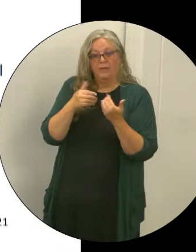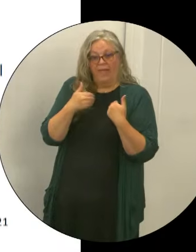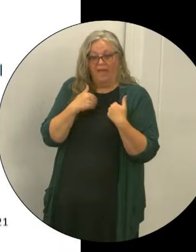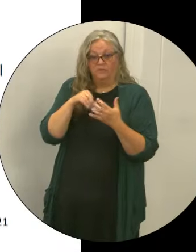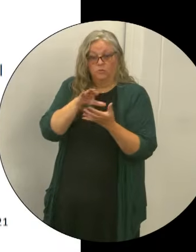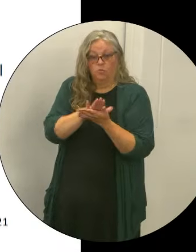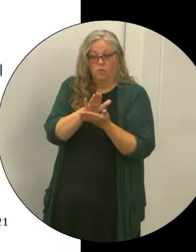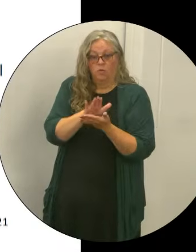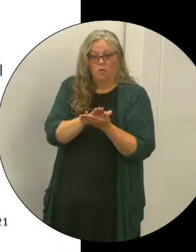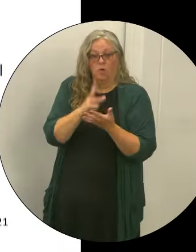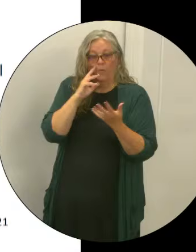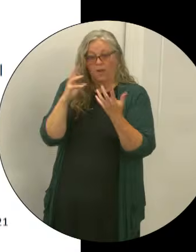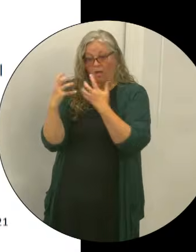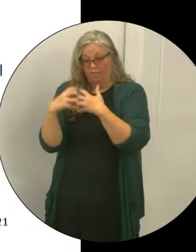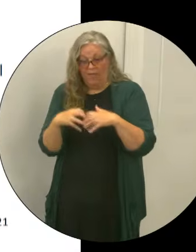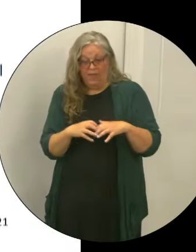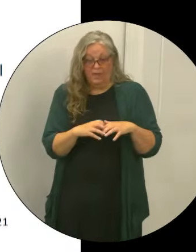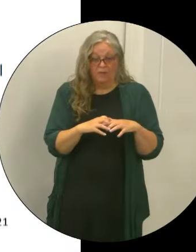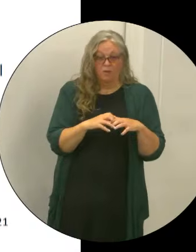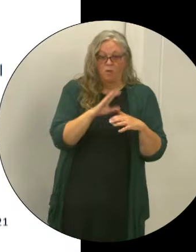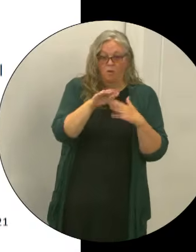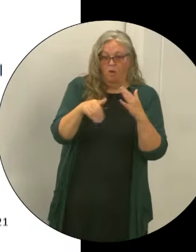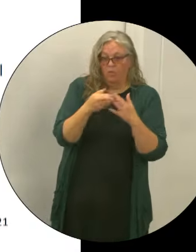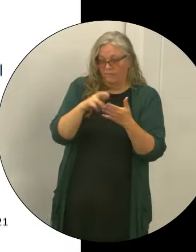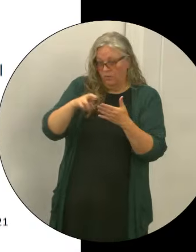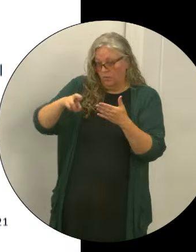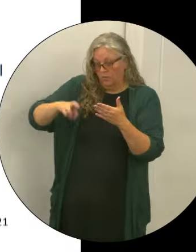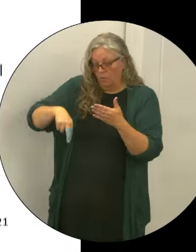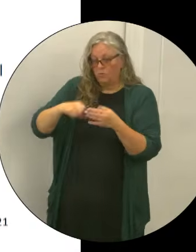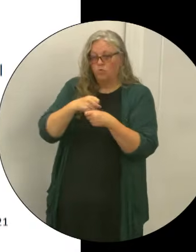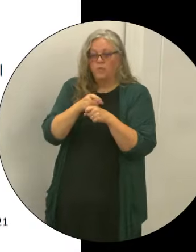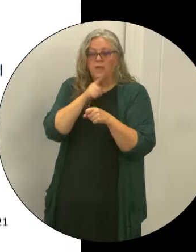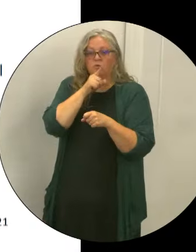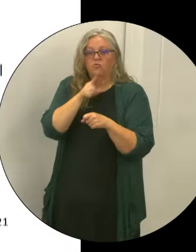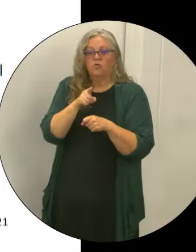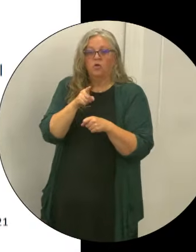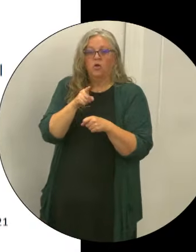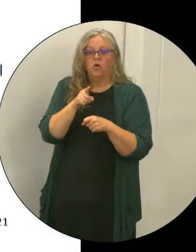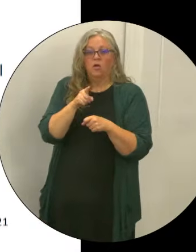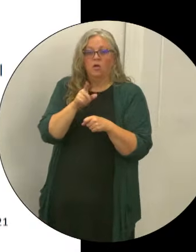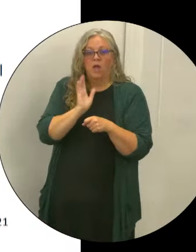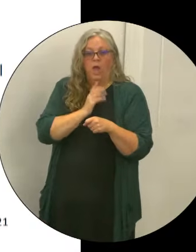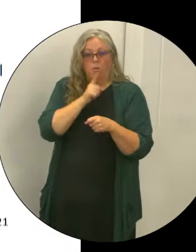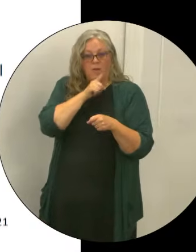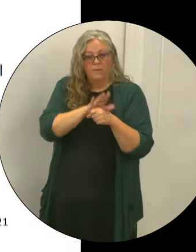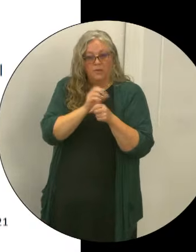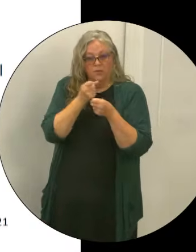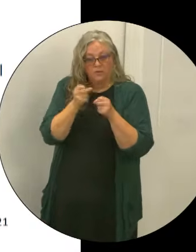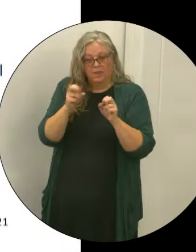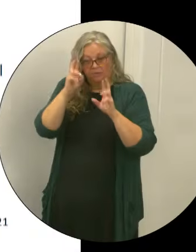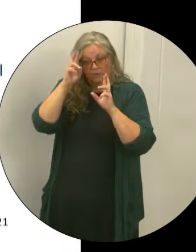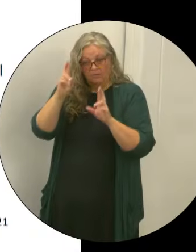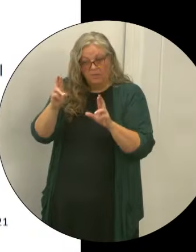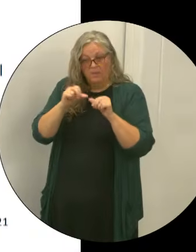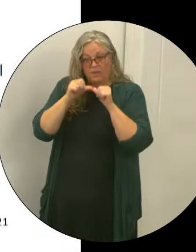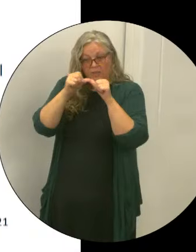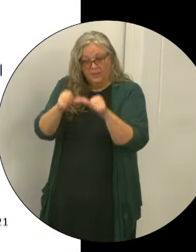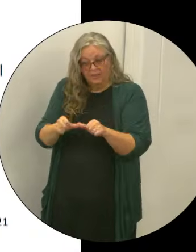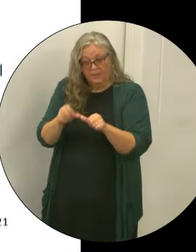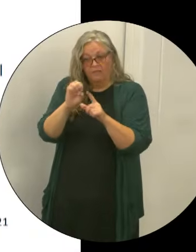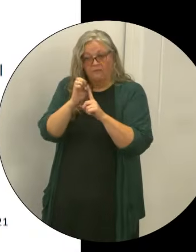qualitative and quantitative results to ensure that our commitments to safe, respectful, and consistent environments are tied to